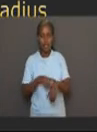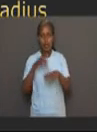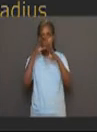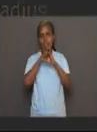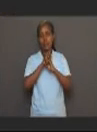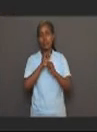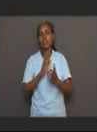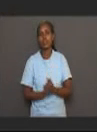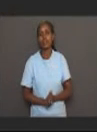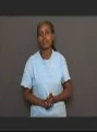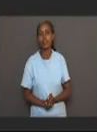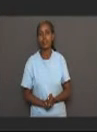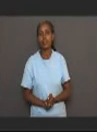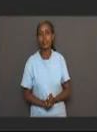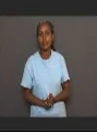Time's up.